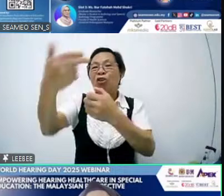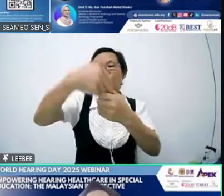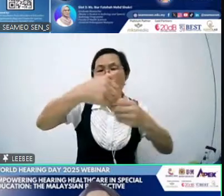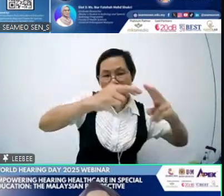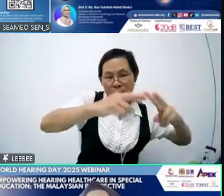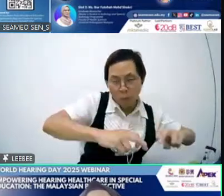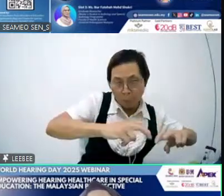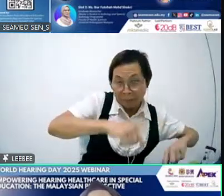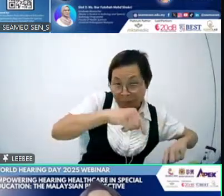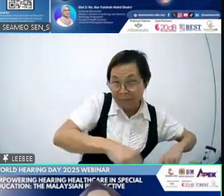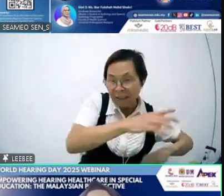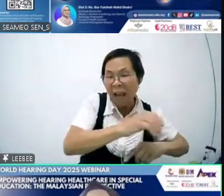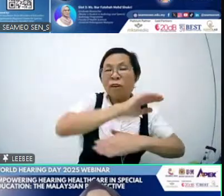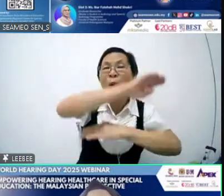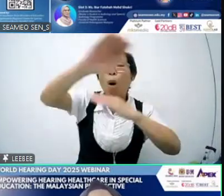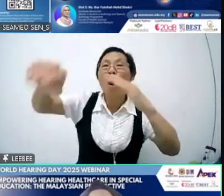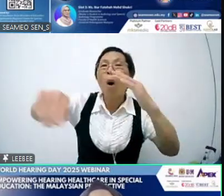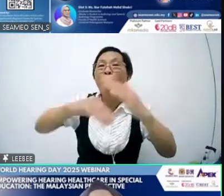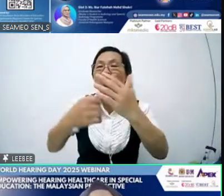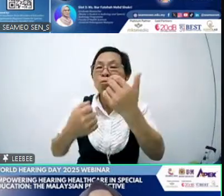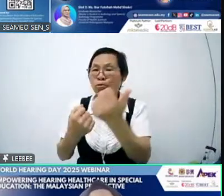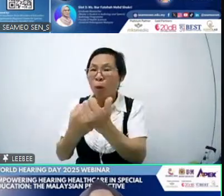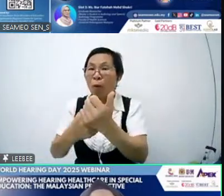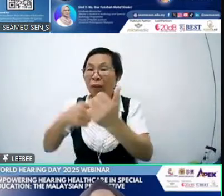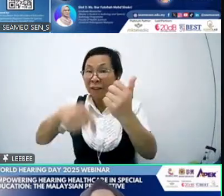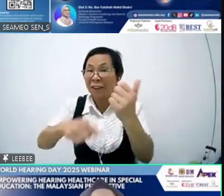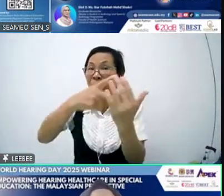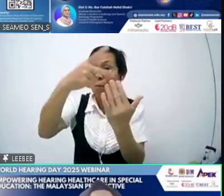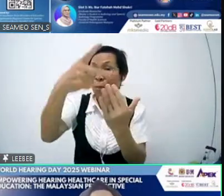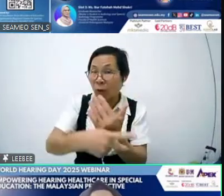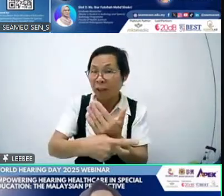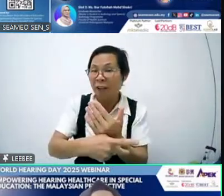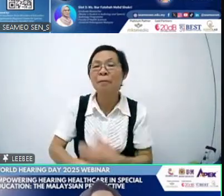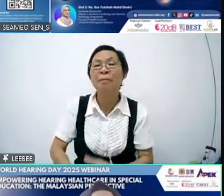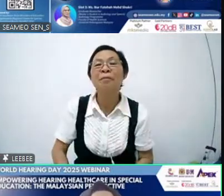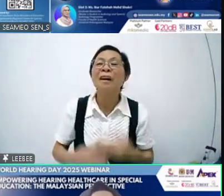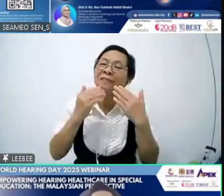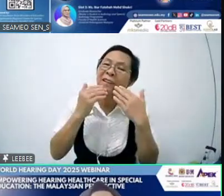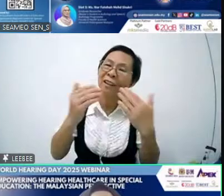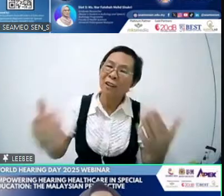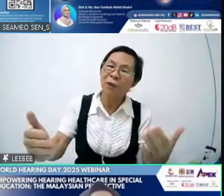and also to everyone who has supported this initiative in any way. Thank you.